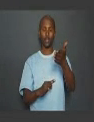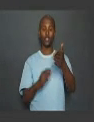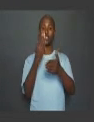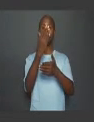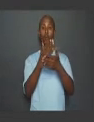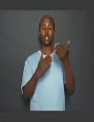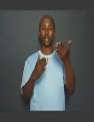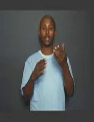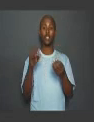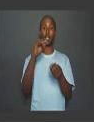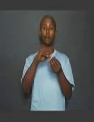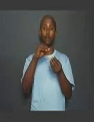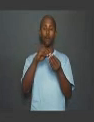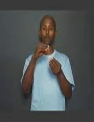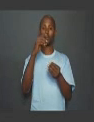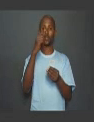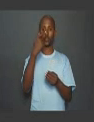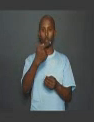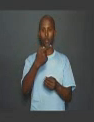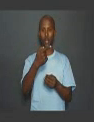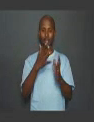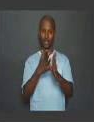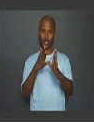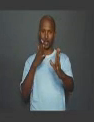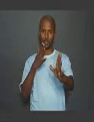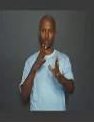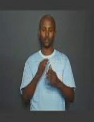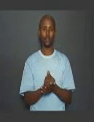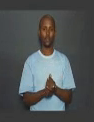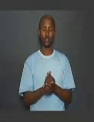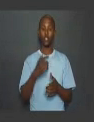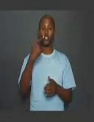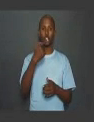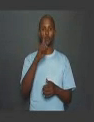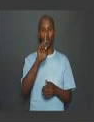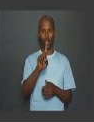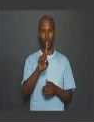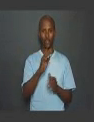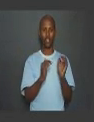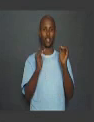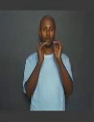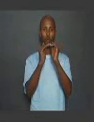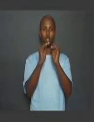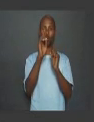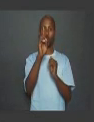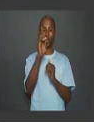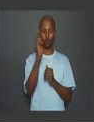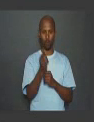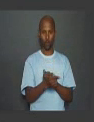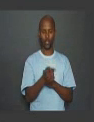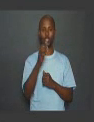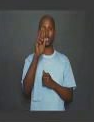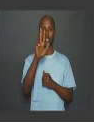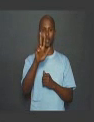partial sum of a geometric series. G1 equals 1